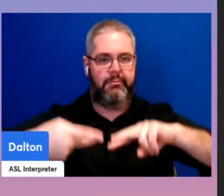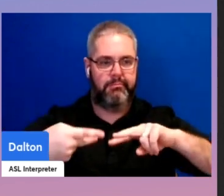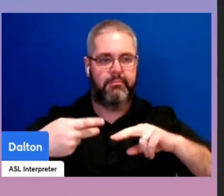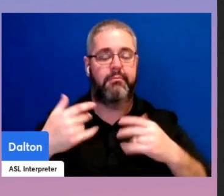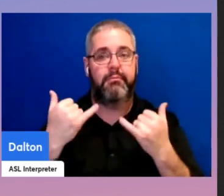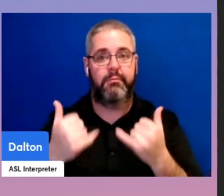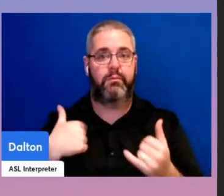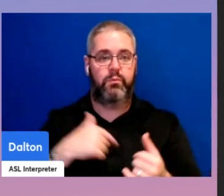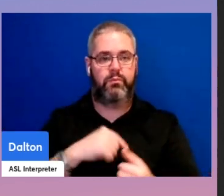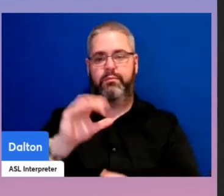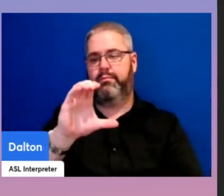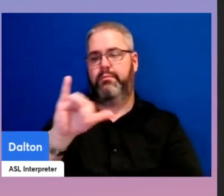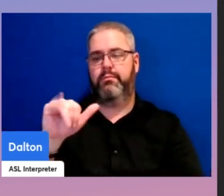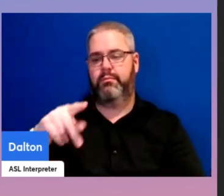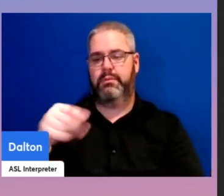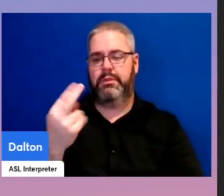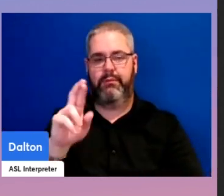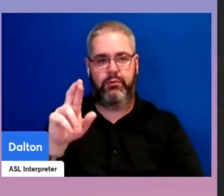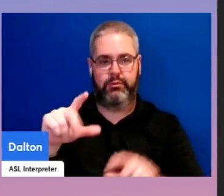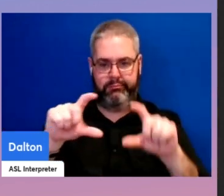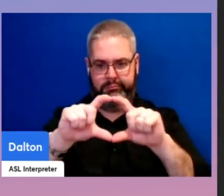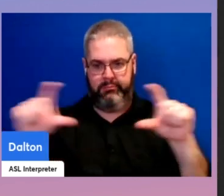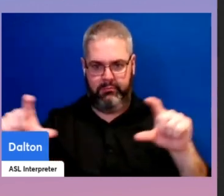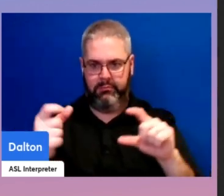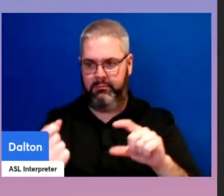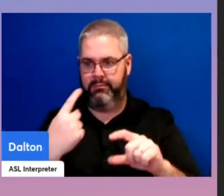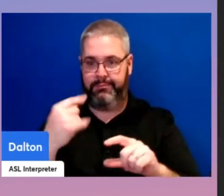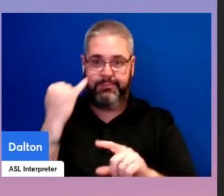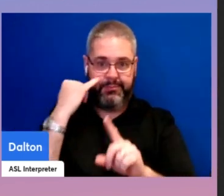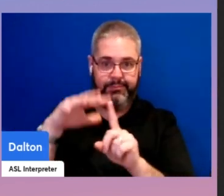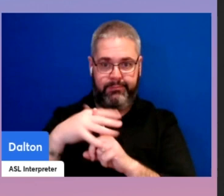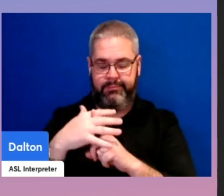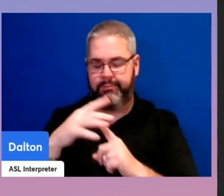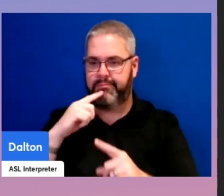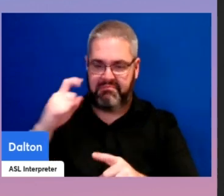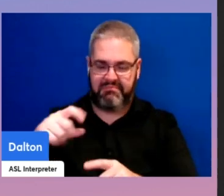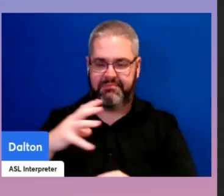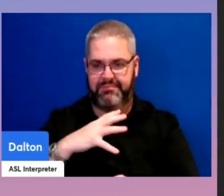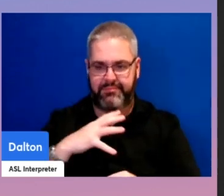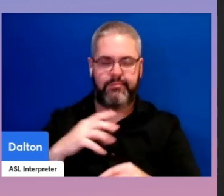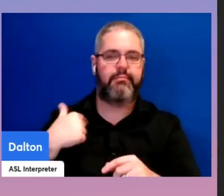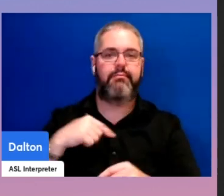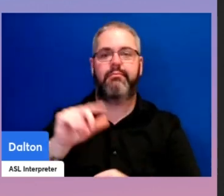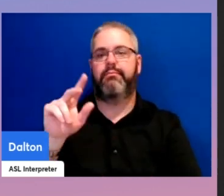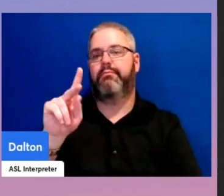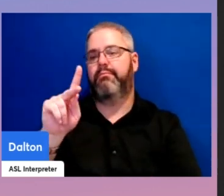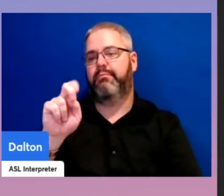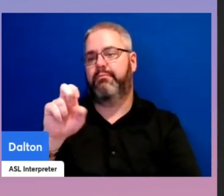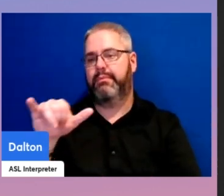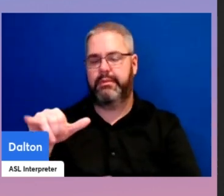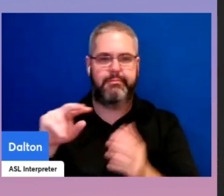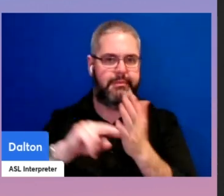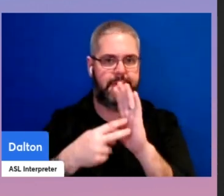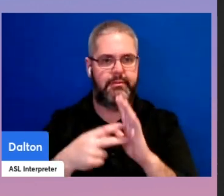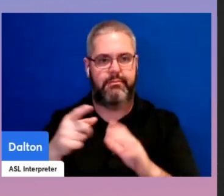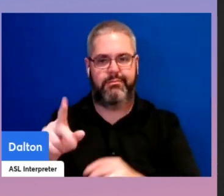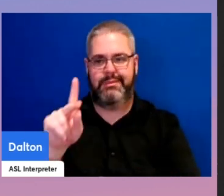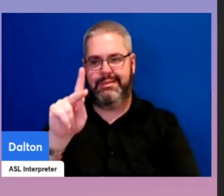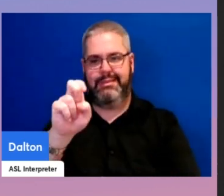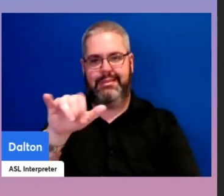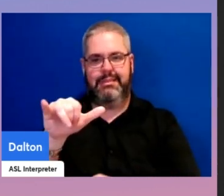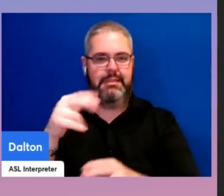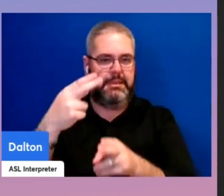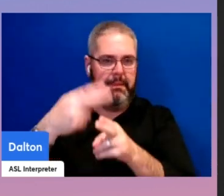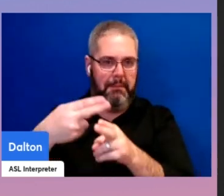in ciphertext. We take into context if needed. We take in the decryption key, which is really just that it's that key name, and